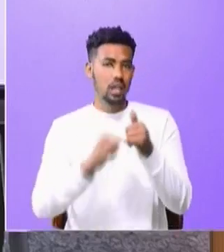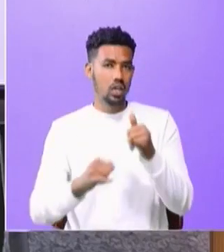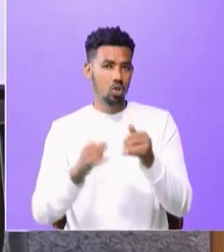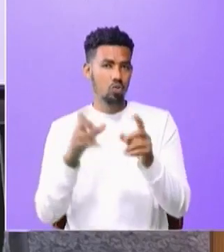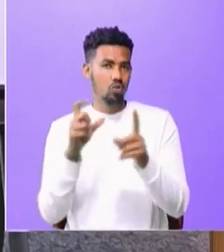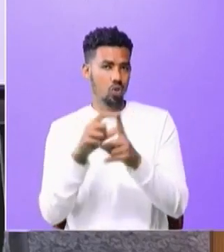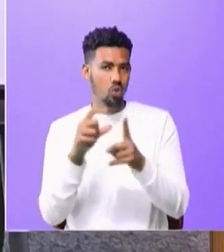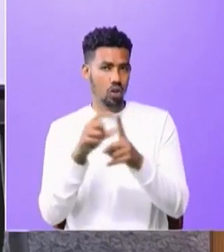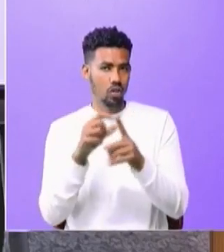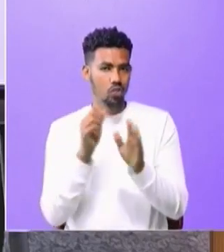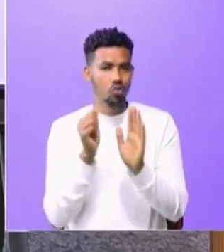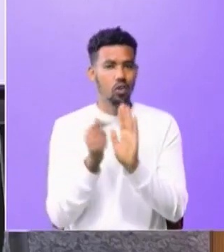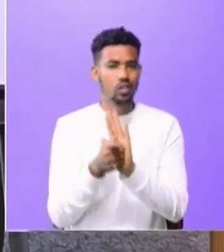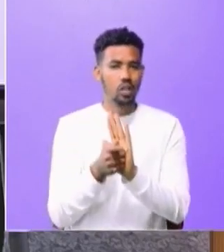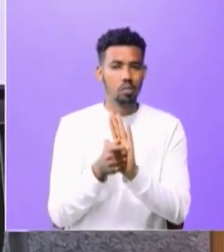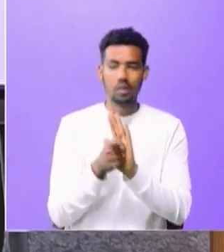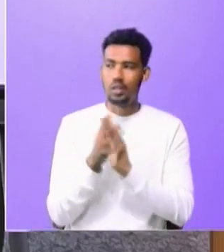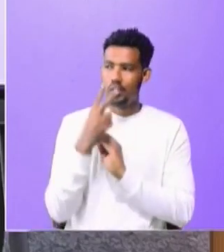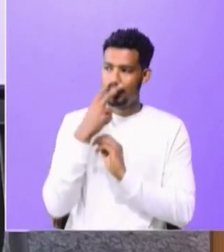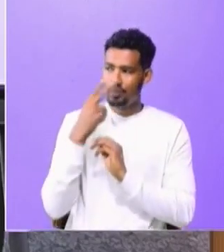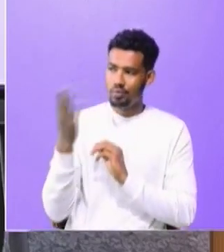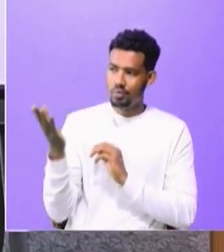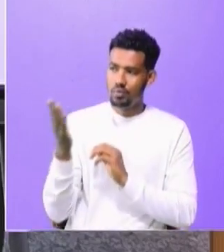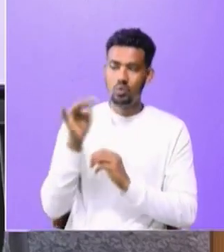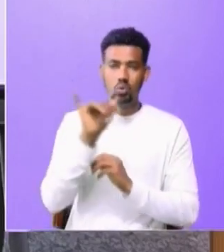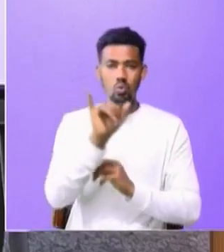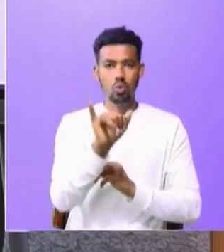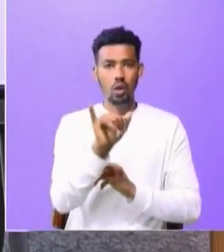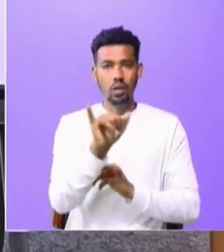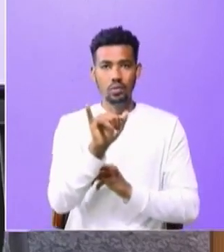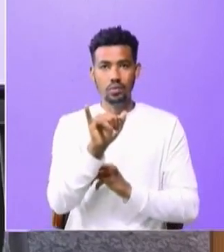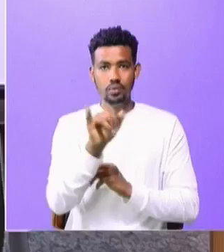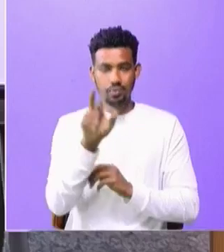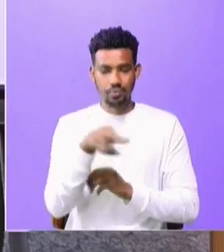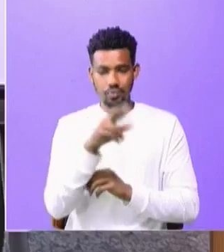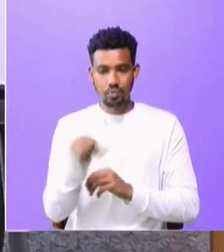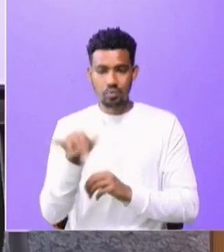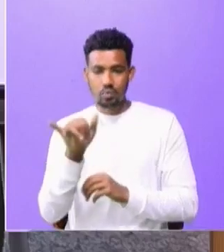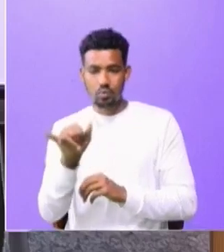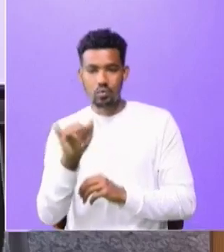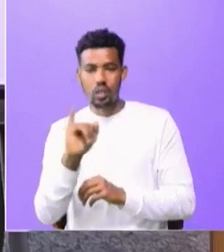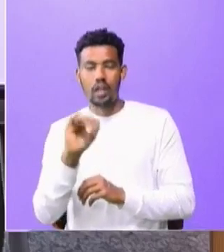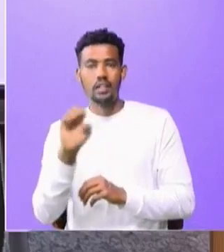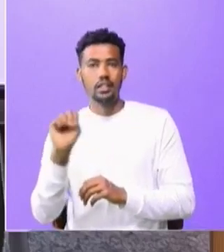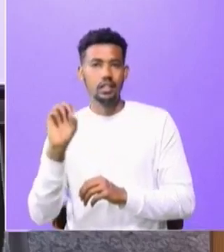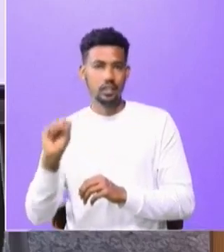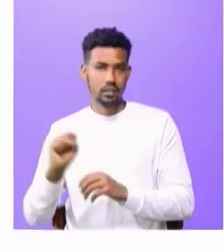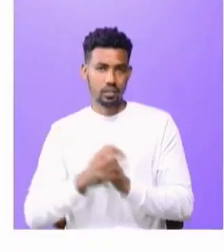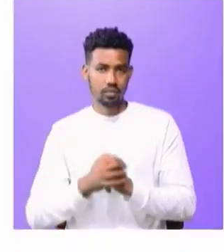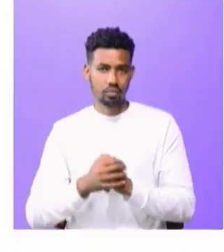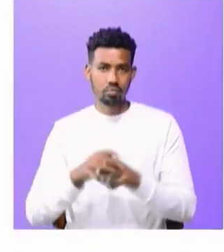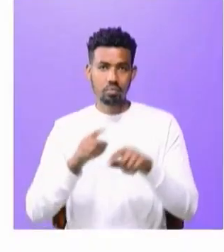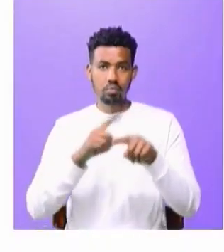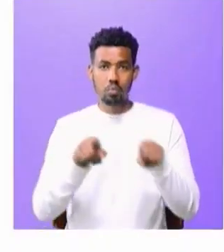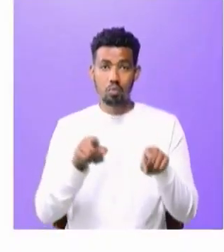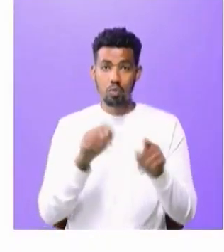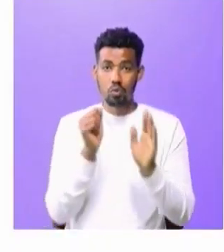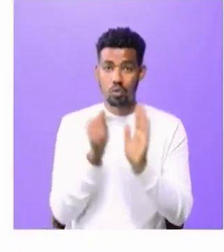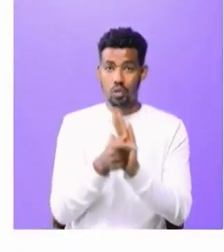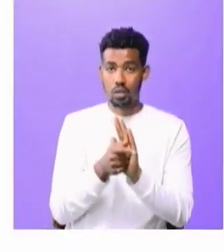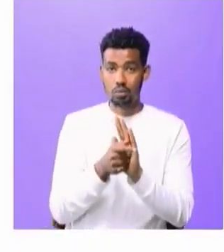word. For example, here it is, Y, we just cancel I and add IES. But for example, key